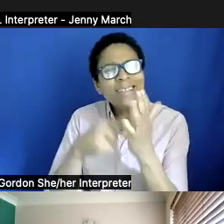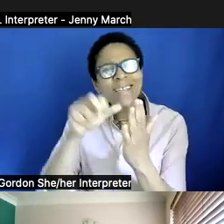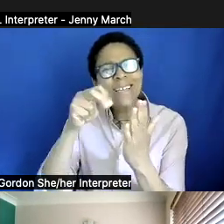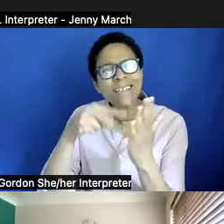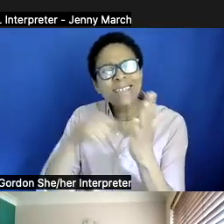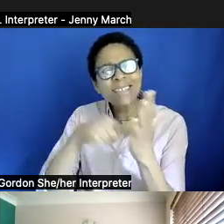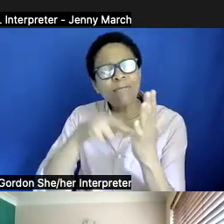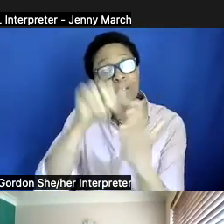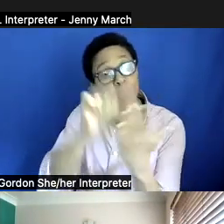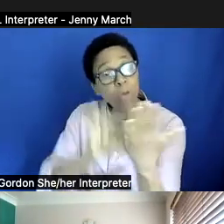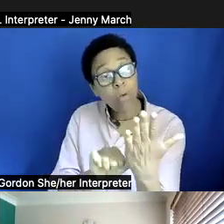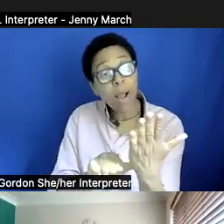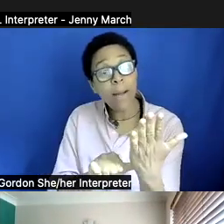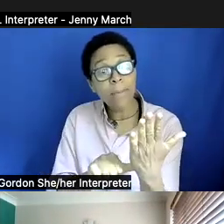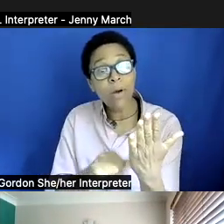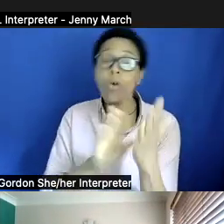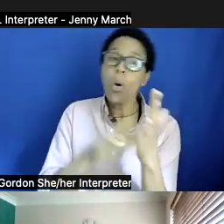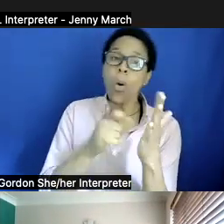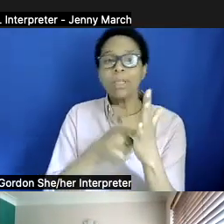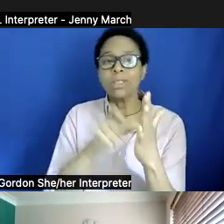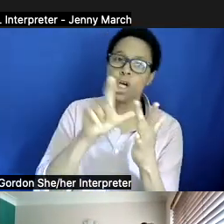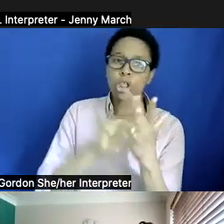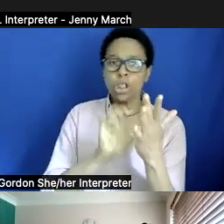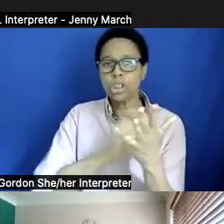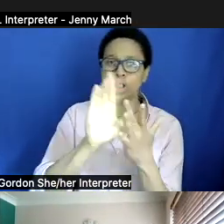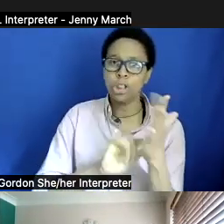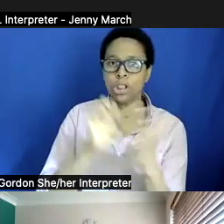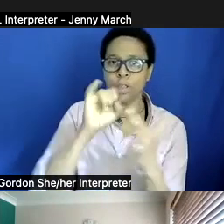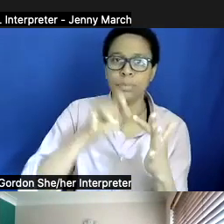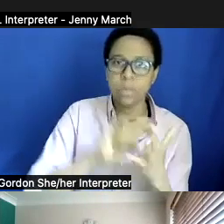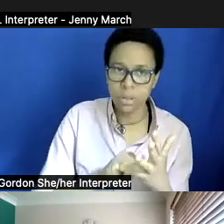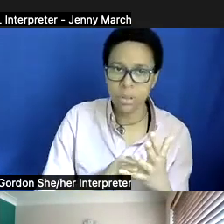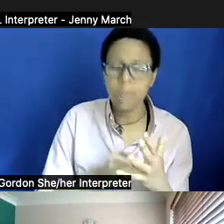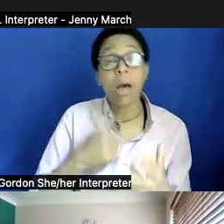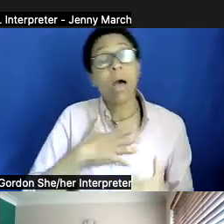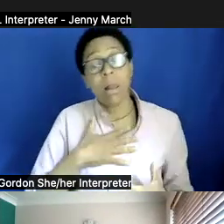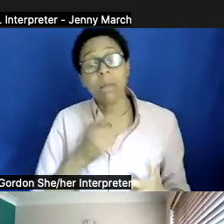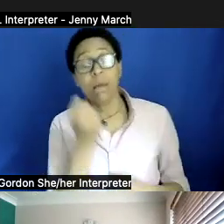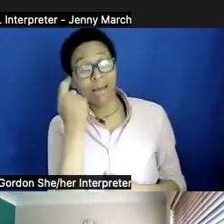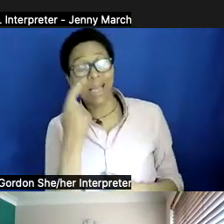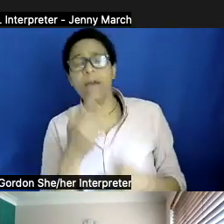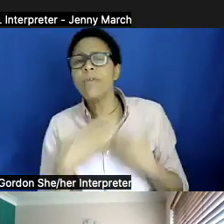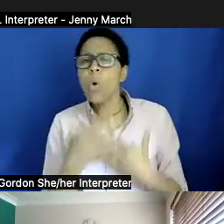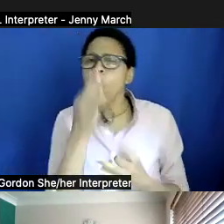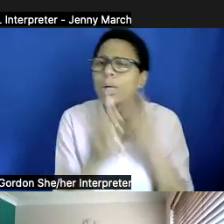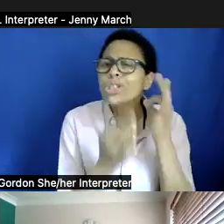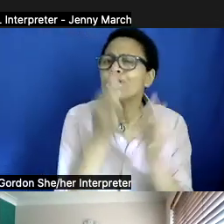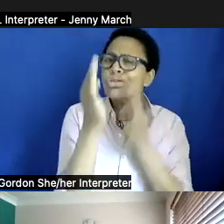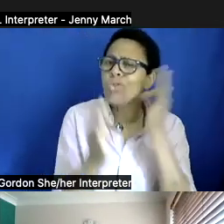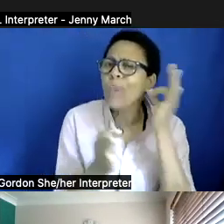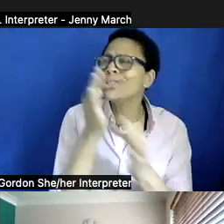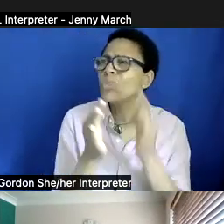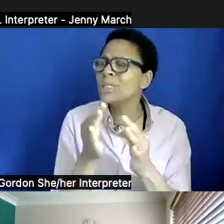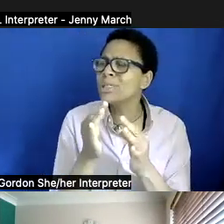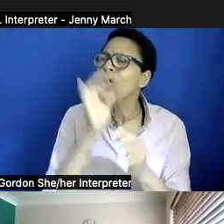take notes. So and the idea of more questions and answers, but I really liked their breakdown